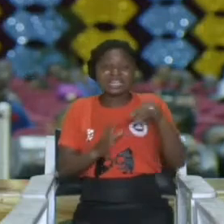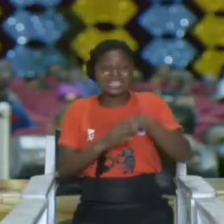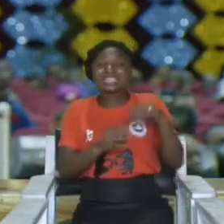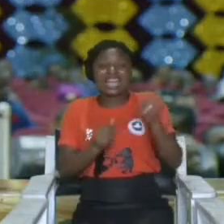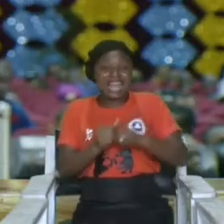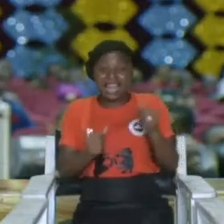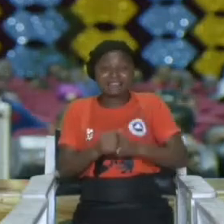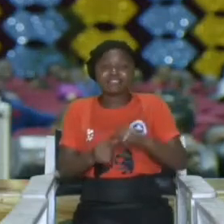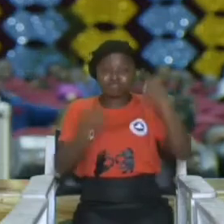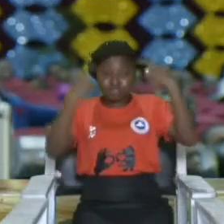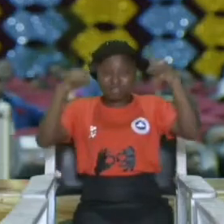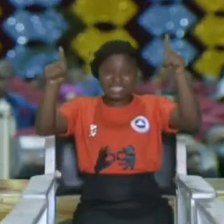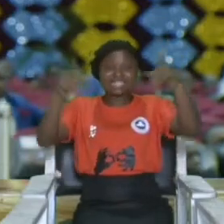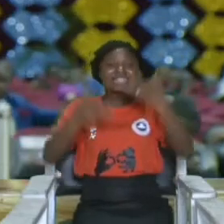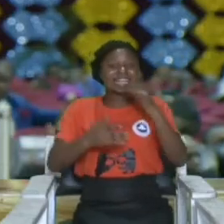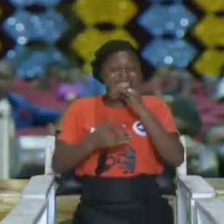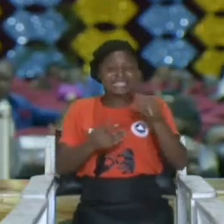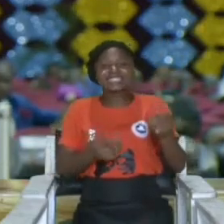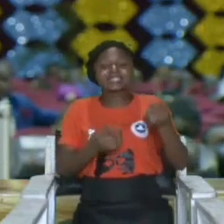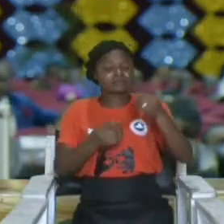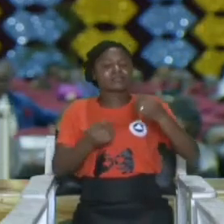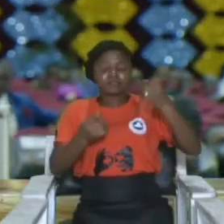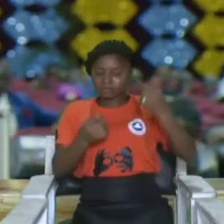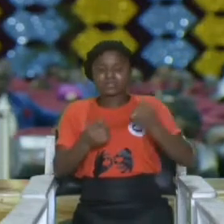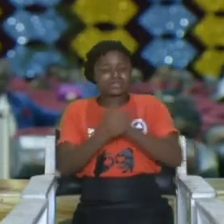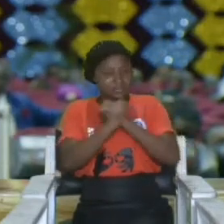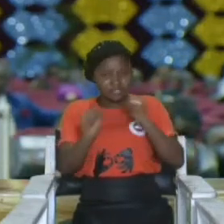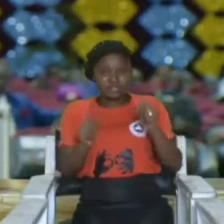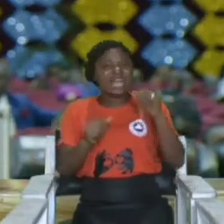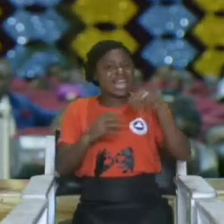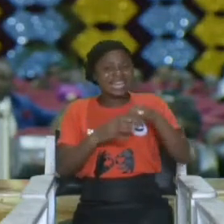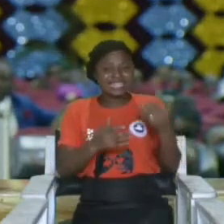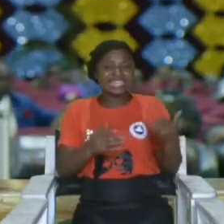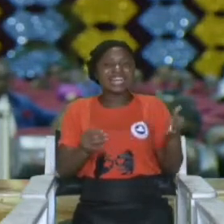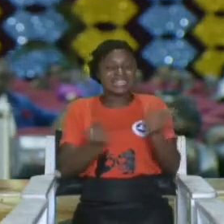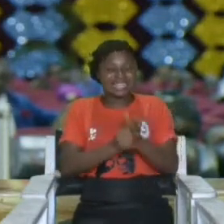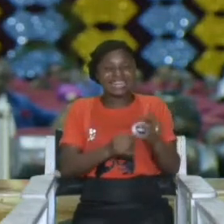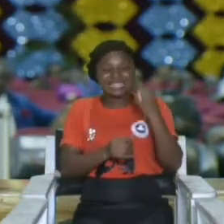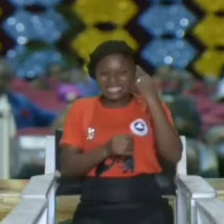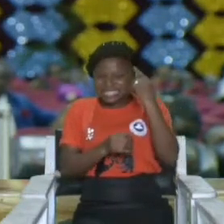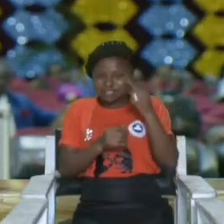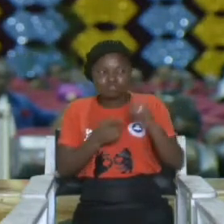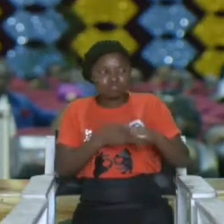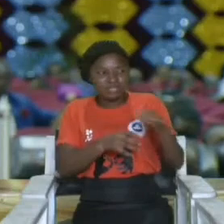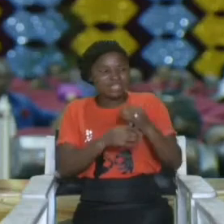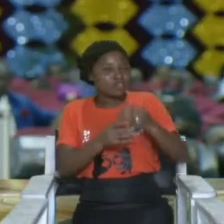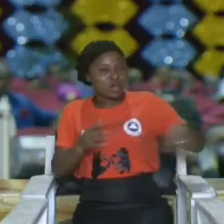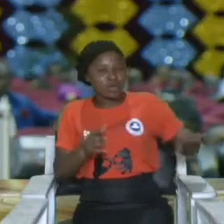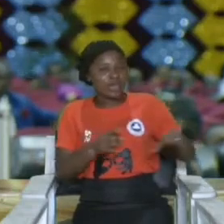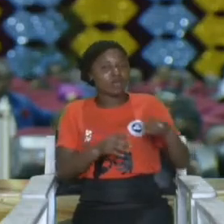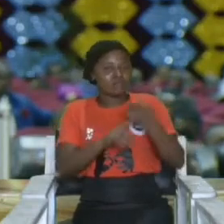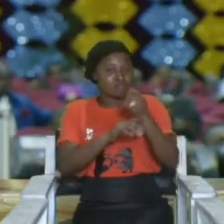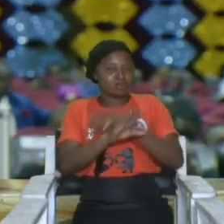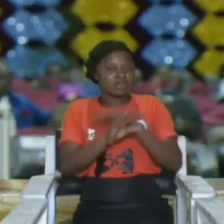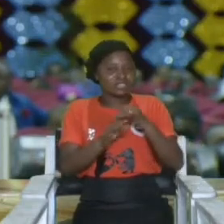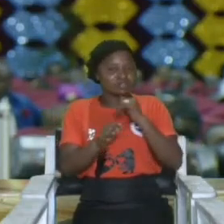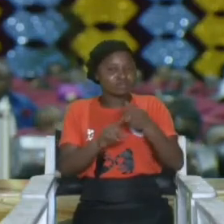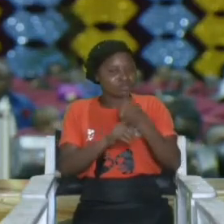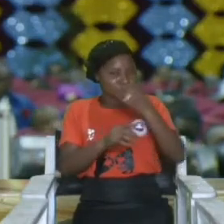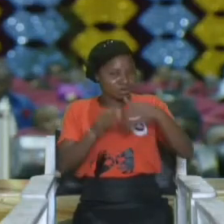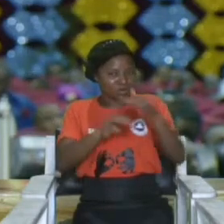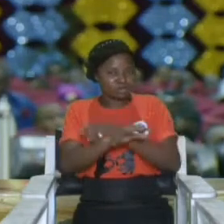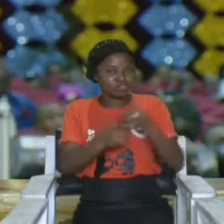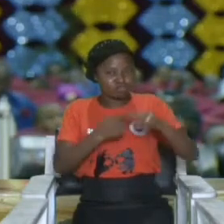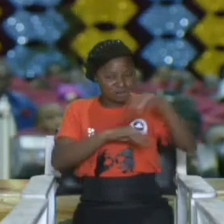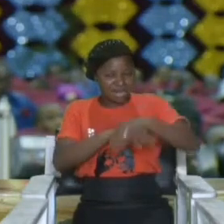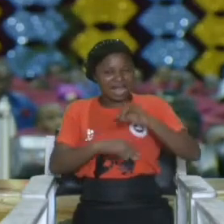every success, there is salvation. Anything that seeks to take you away from God, it is not from God. Tonight, I